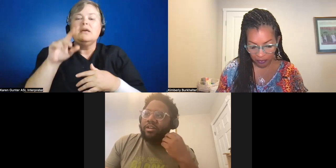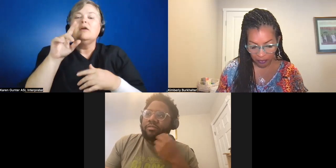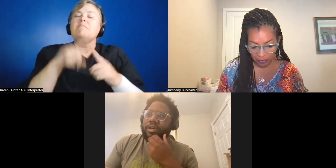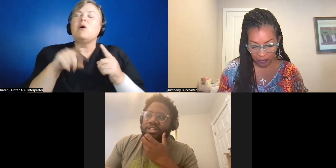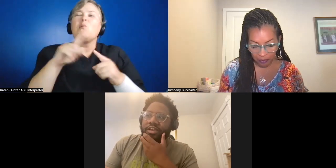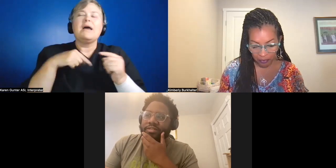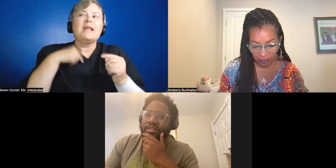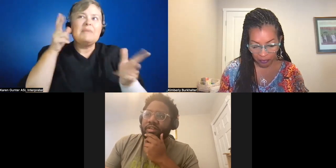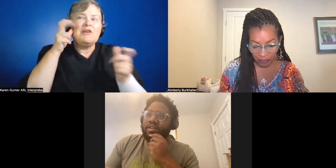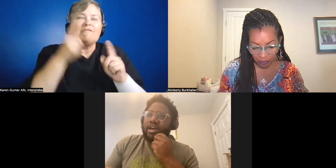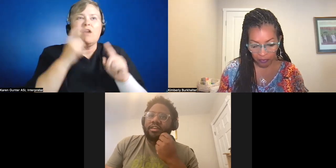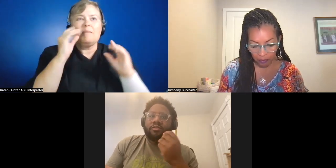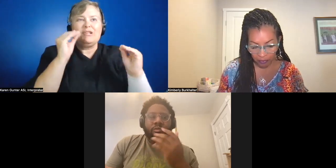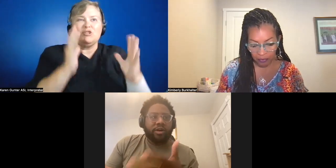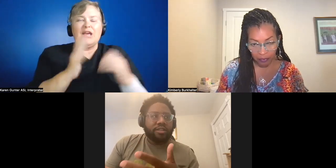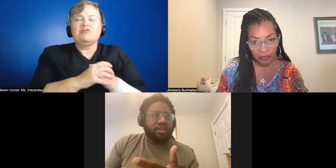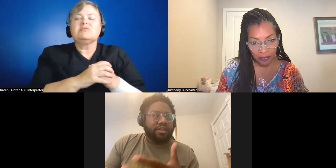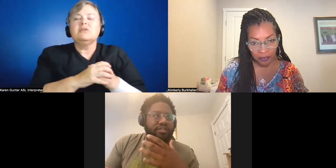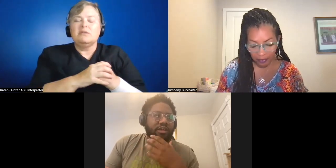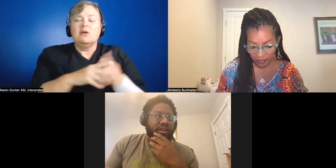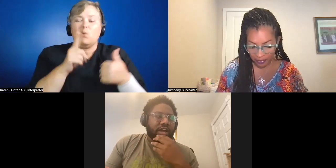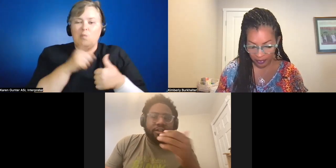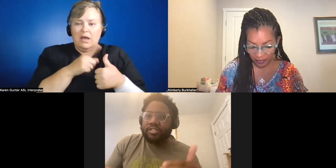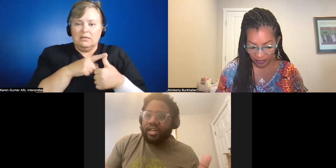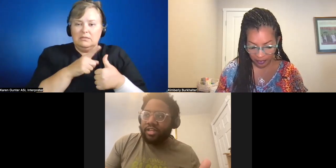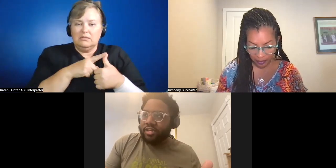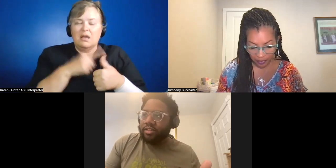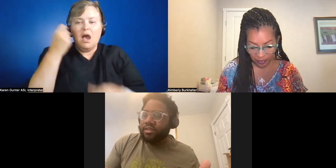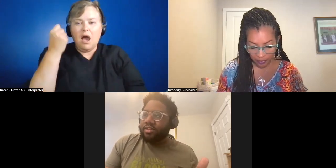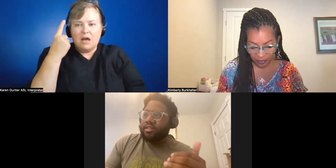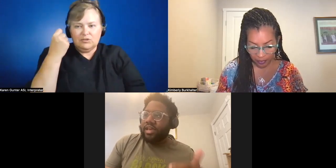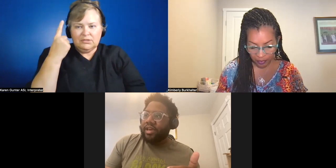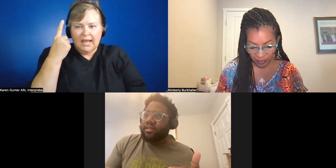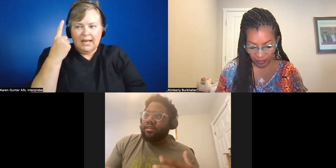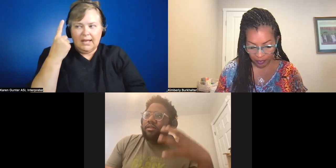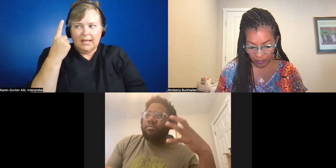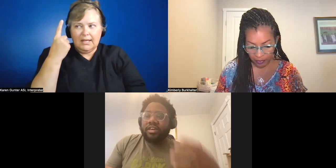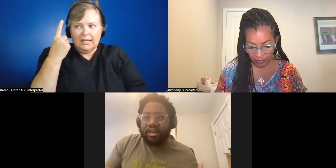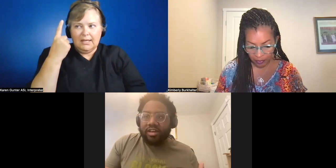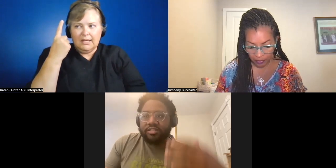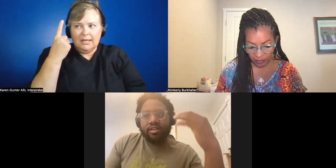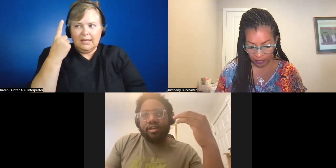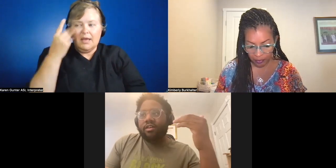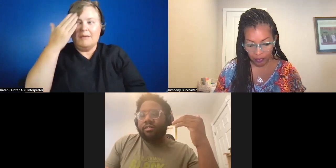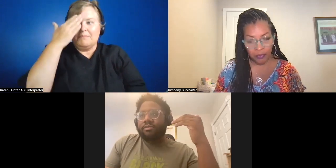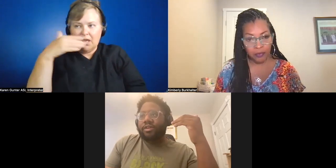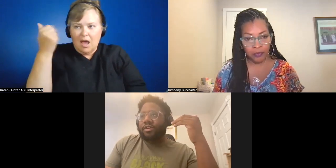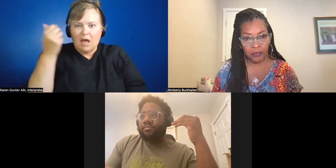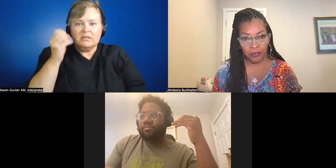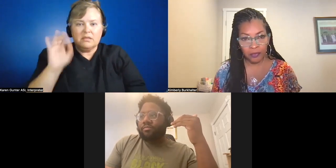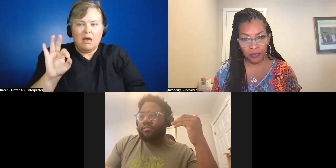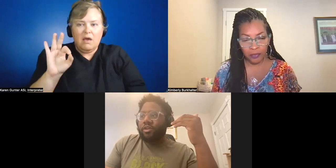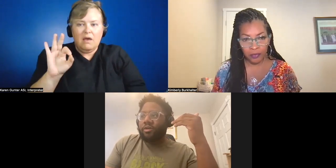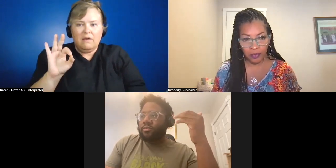what I'm hearing from educators, I think one is understanding that because of